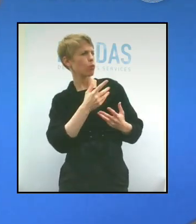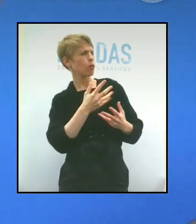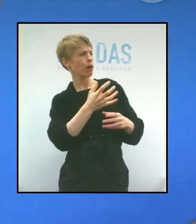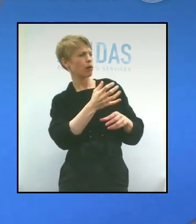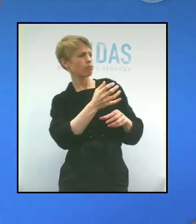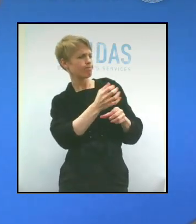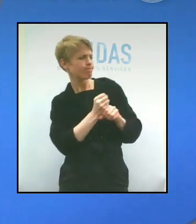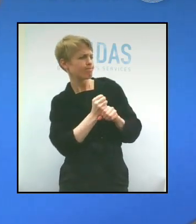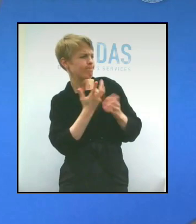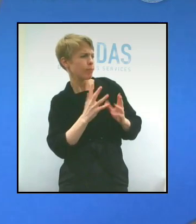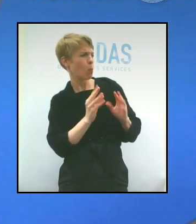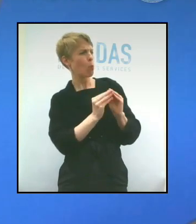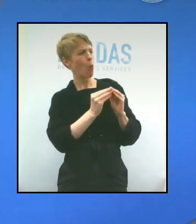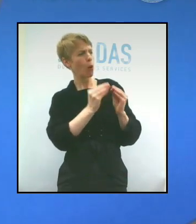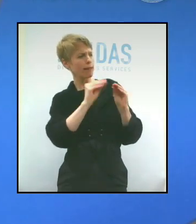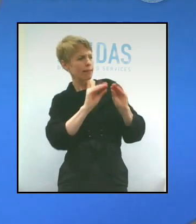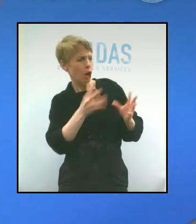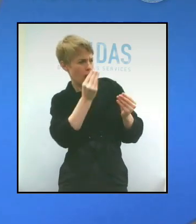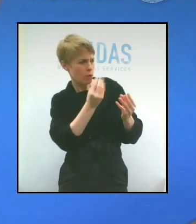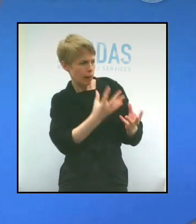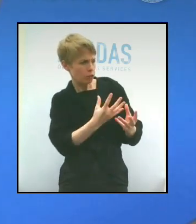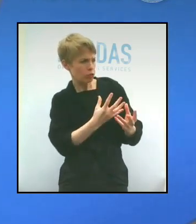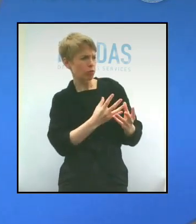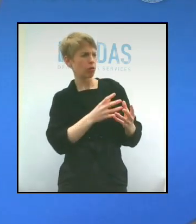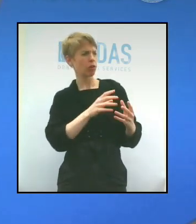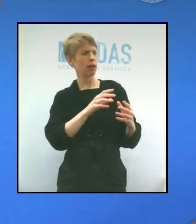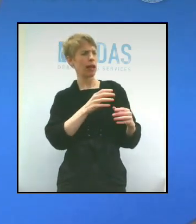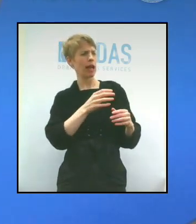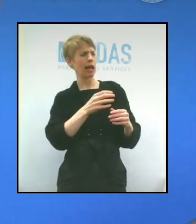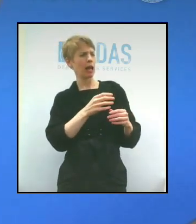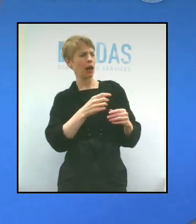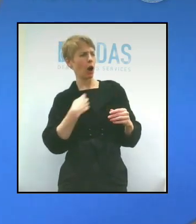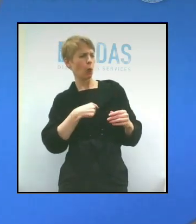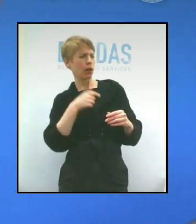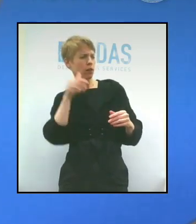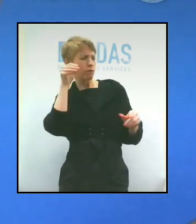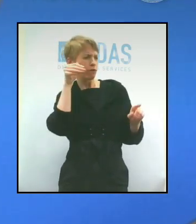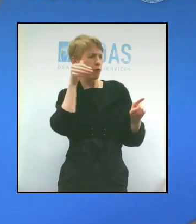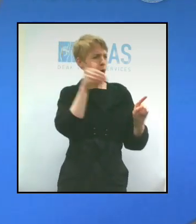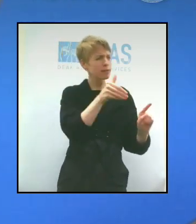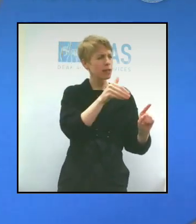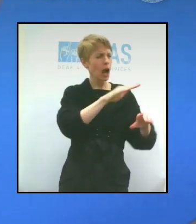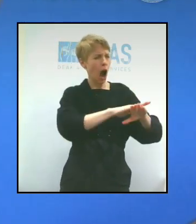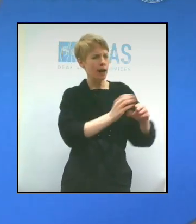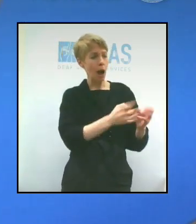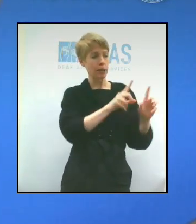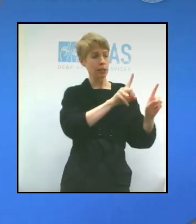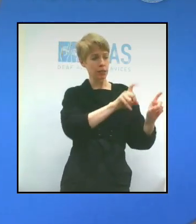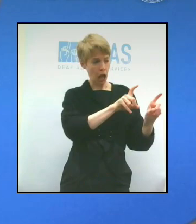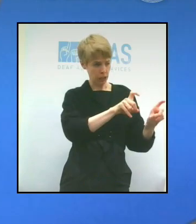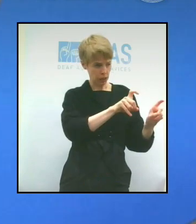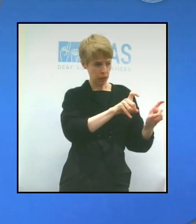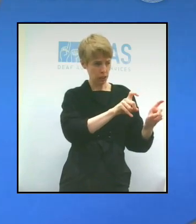talked. Is it a matter of the number of tests performed or the capability to perform a certain number of